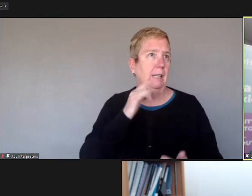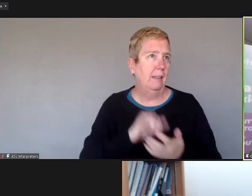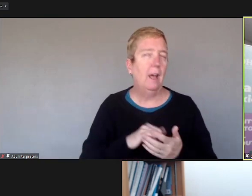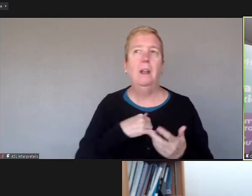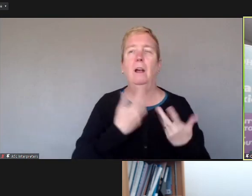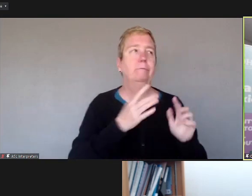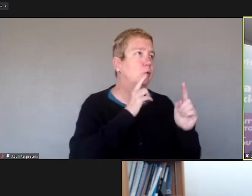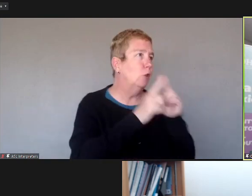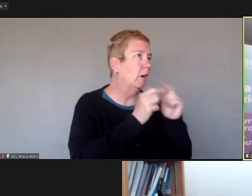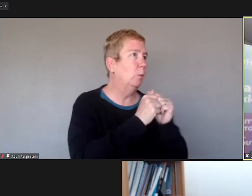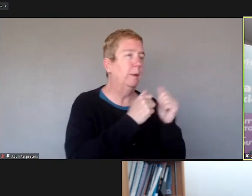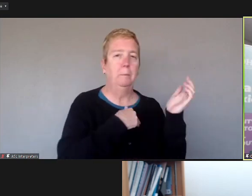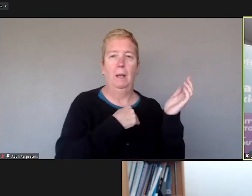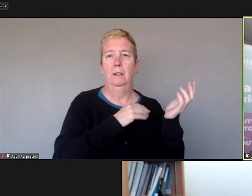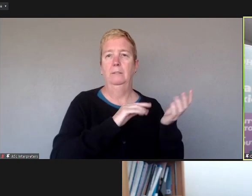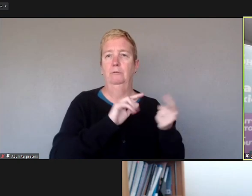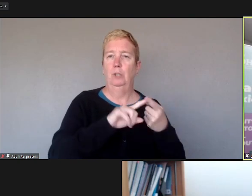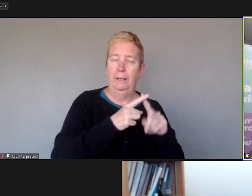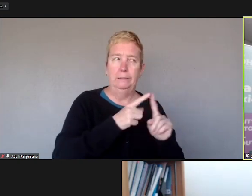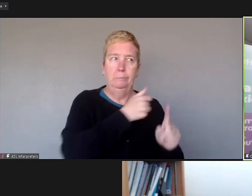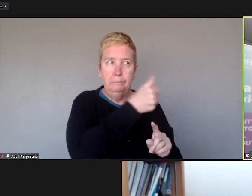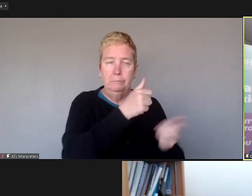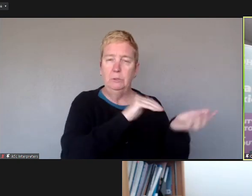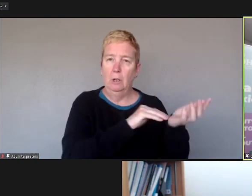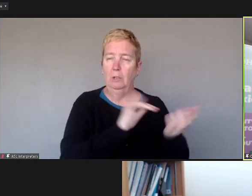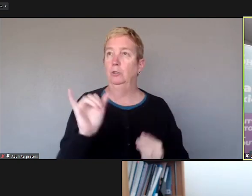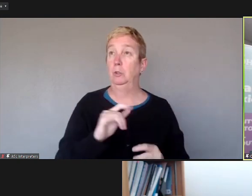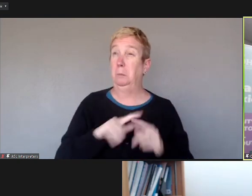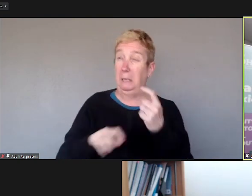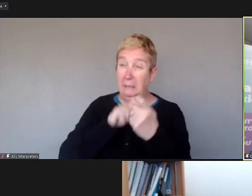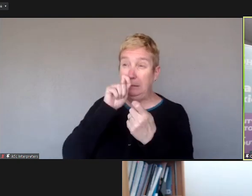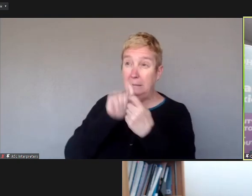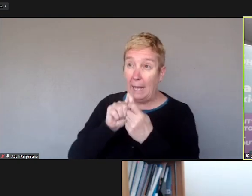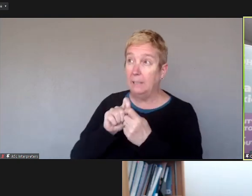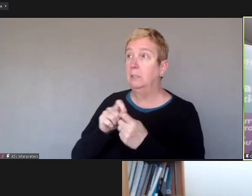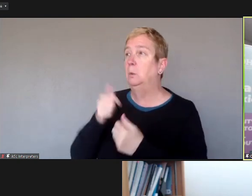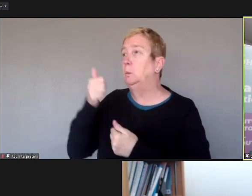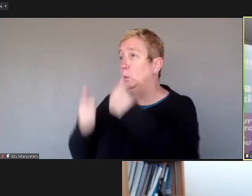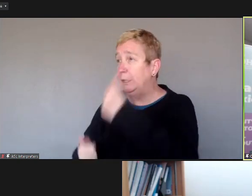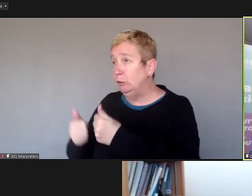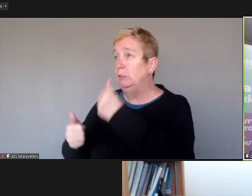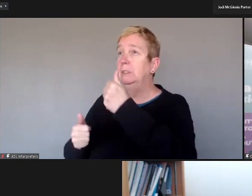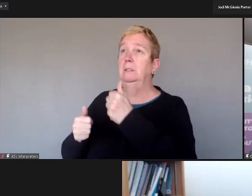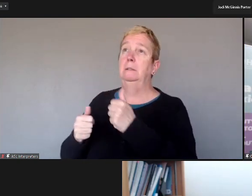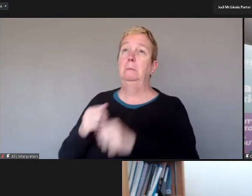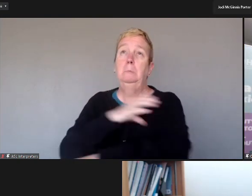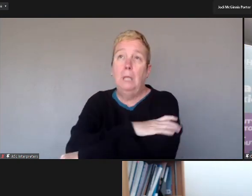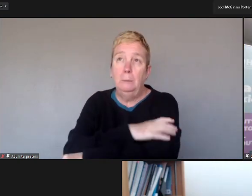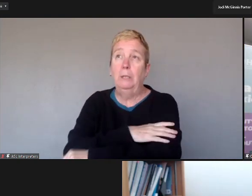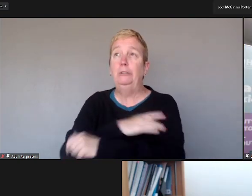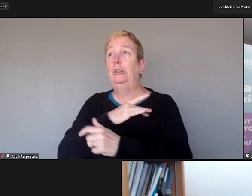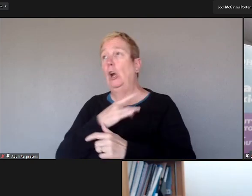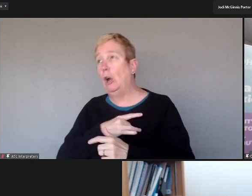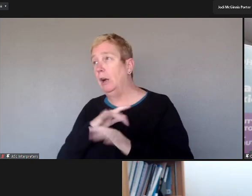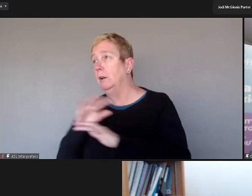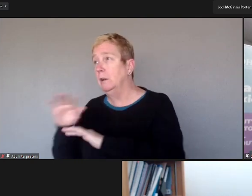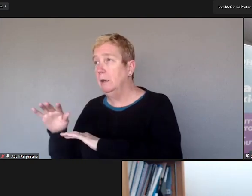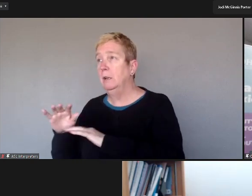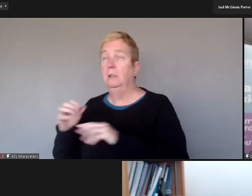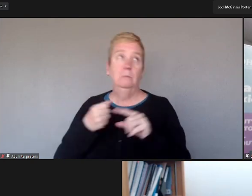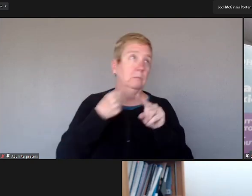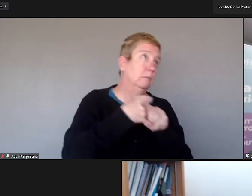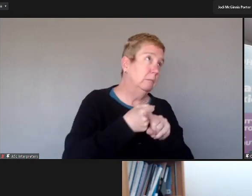who are hospitalists, that's true. We don't have that data though. Okay, we have two more hands